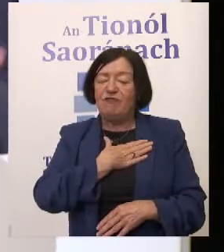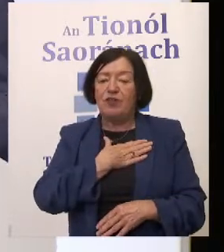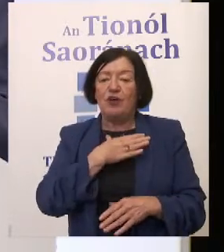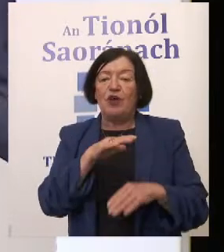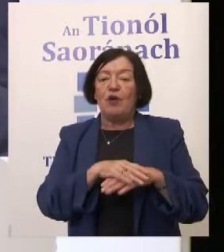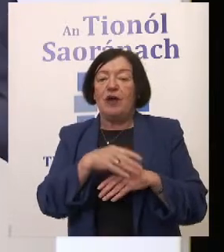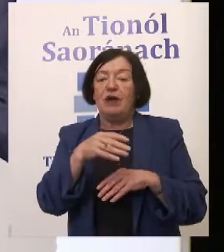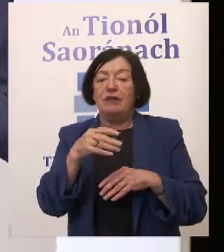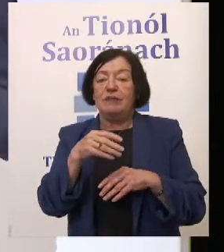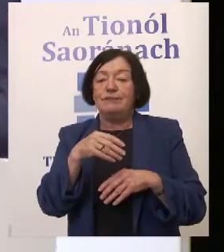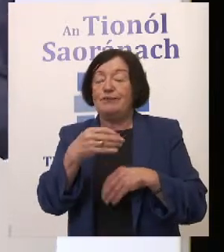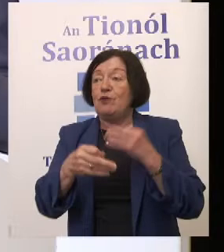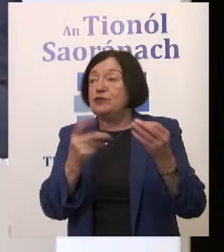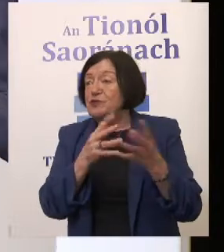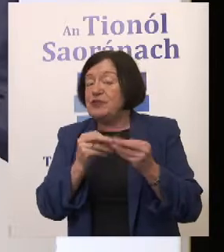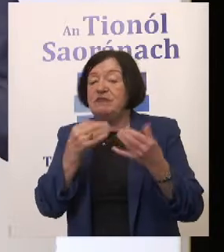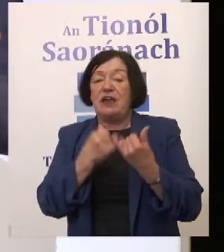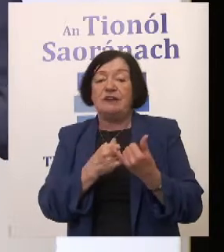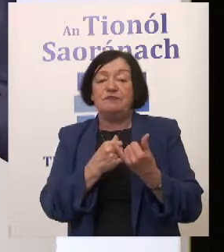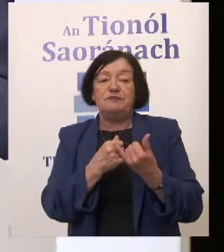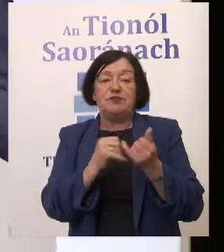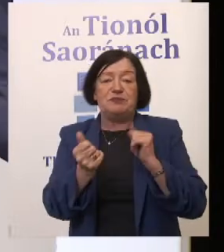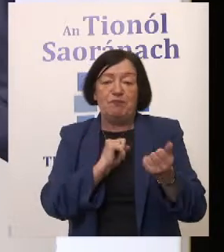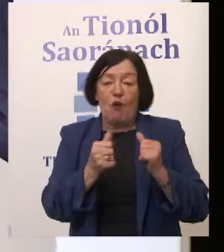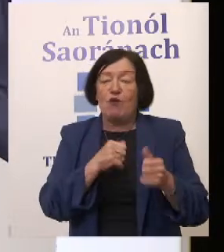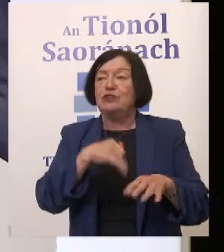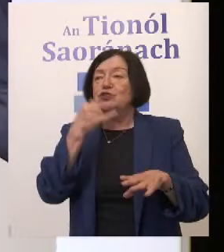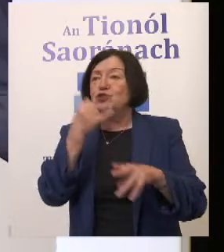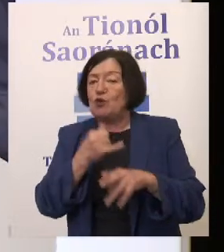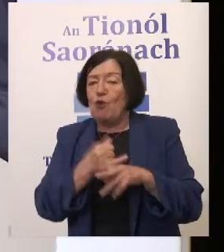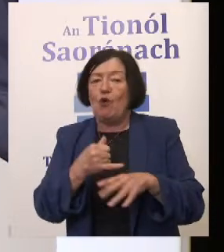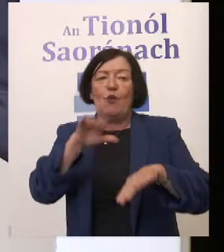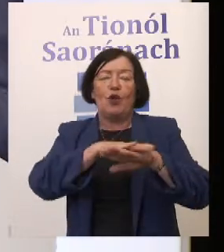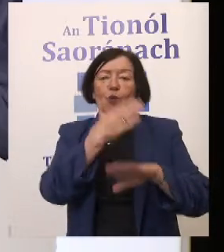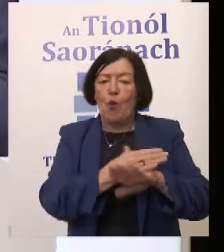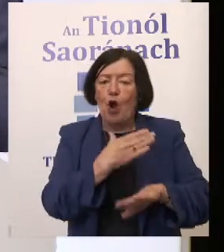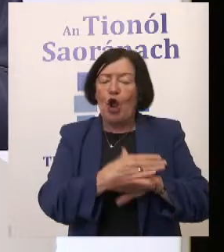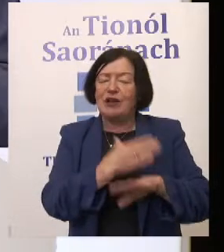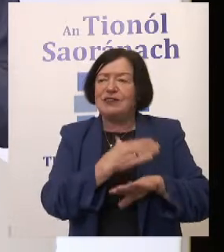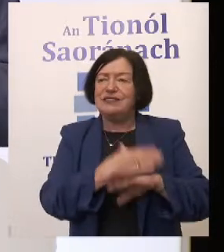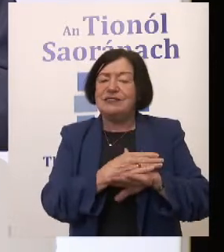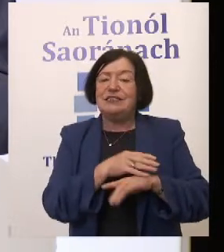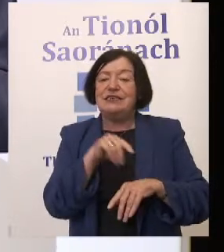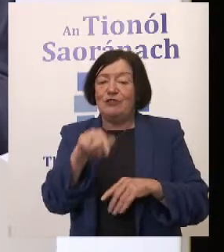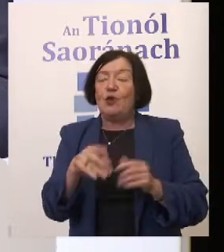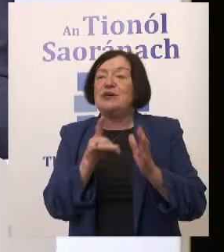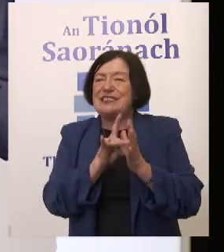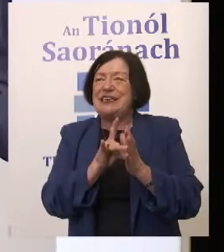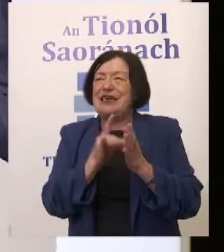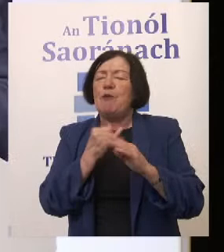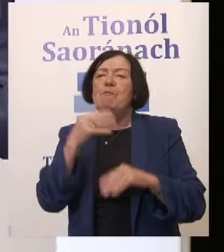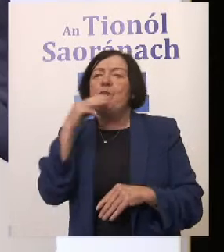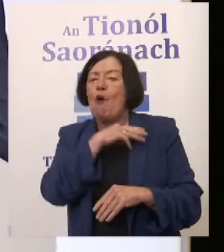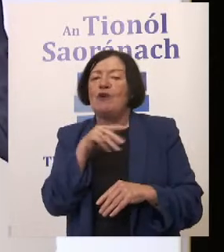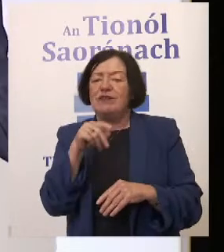they go to do things like recreation and go to school and stuff, and where they go to work. So those key functions are